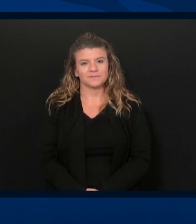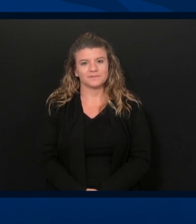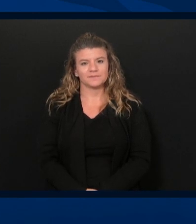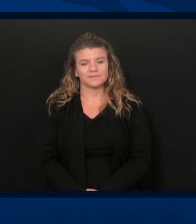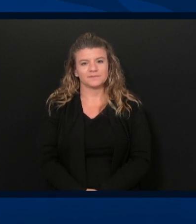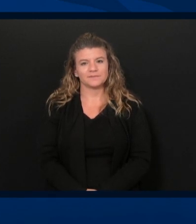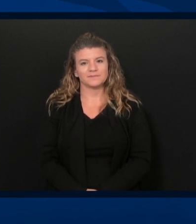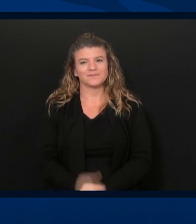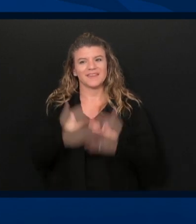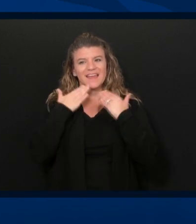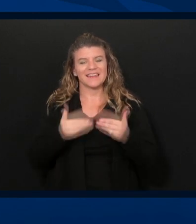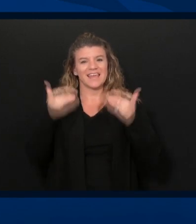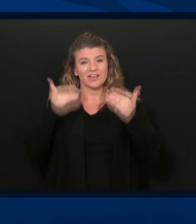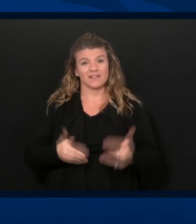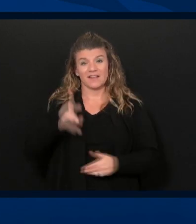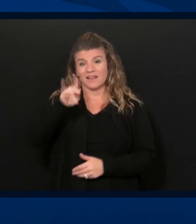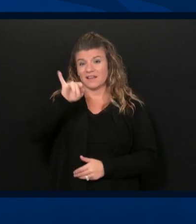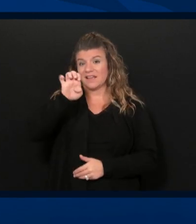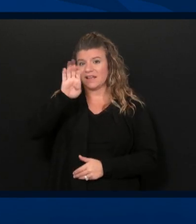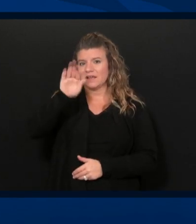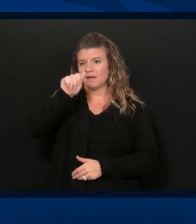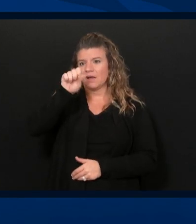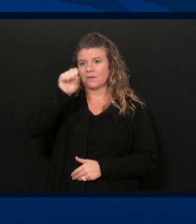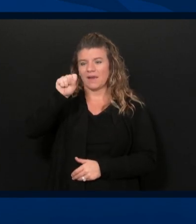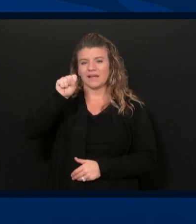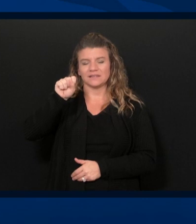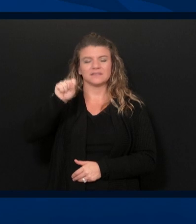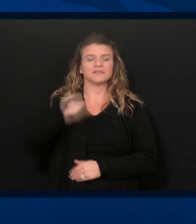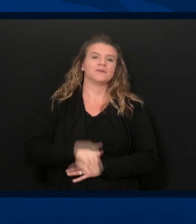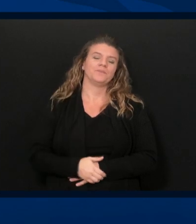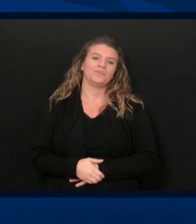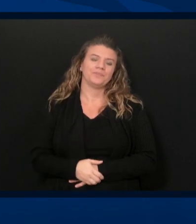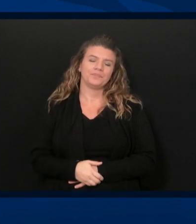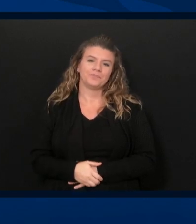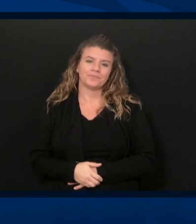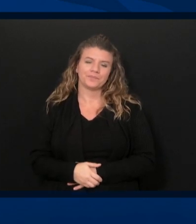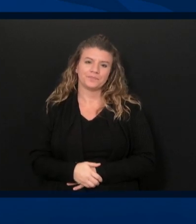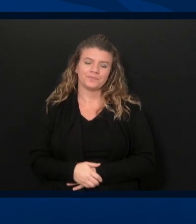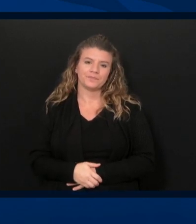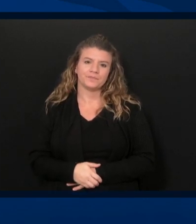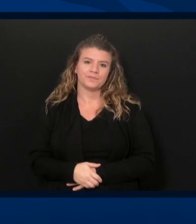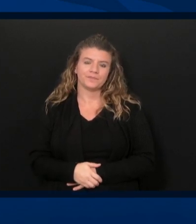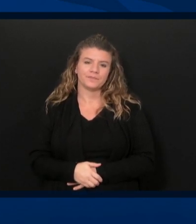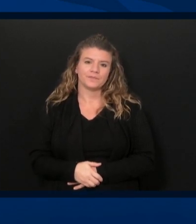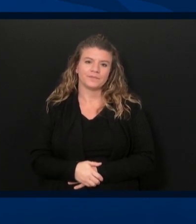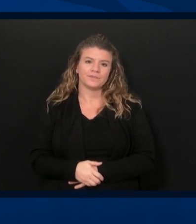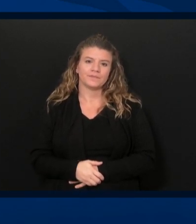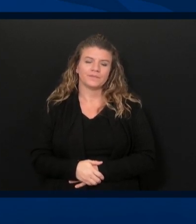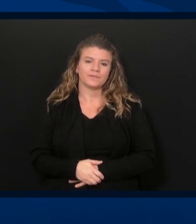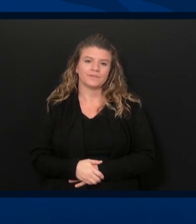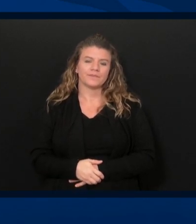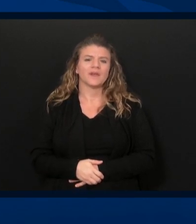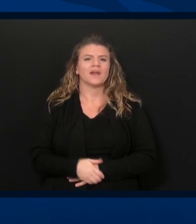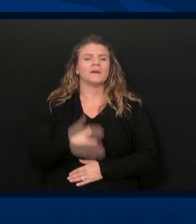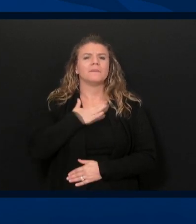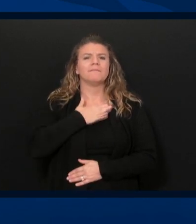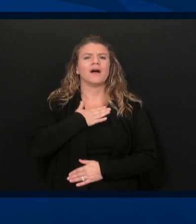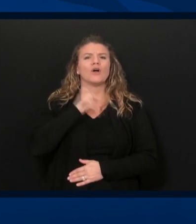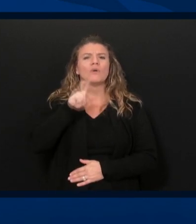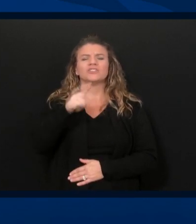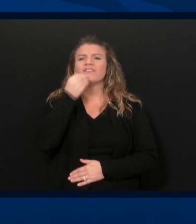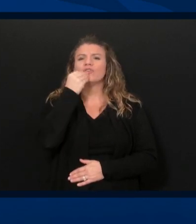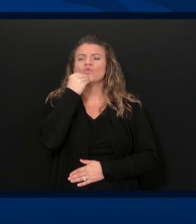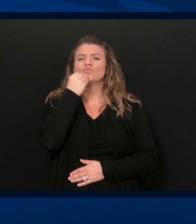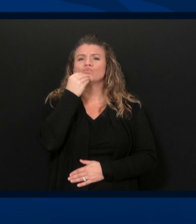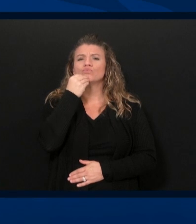Thank you. This is Kenny Bass with Channel 8 and Fox 11 in Charleston. A question on the food chain and the food supply, and I'd kind of like